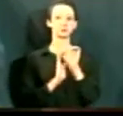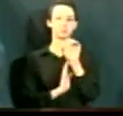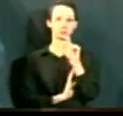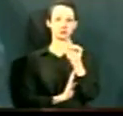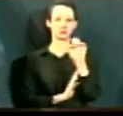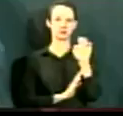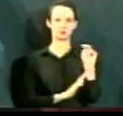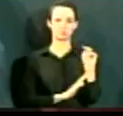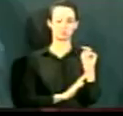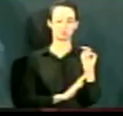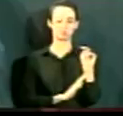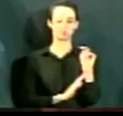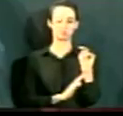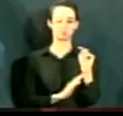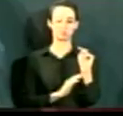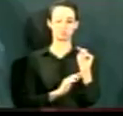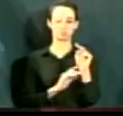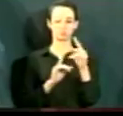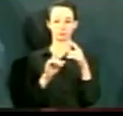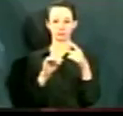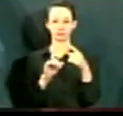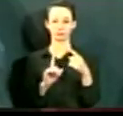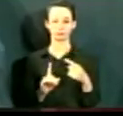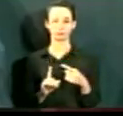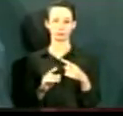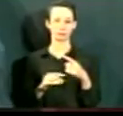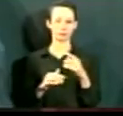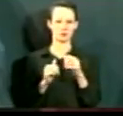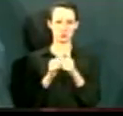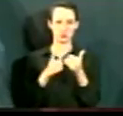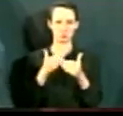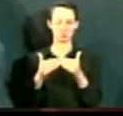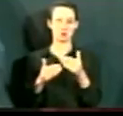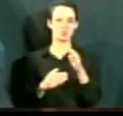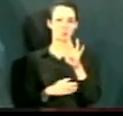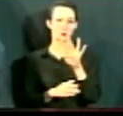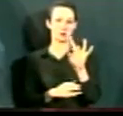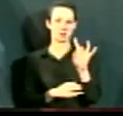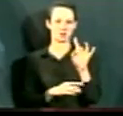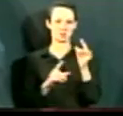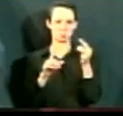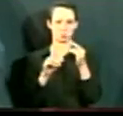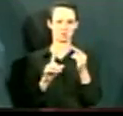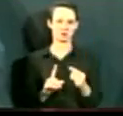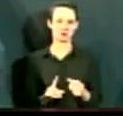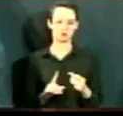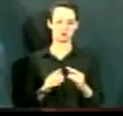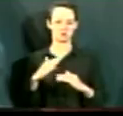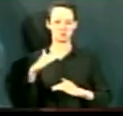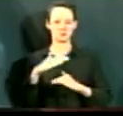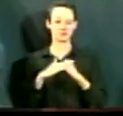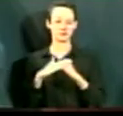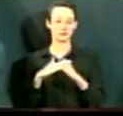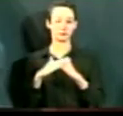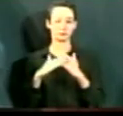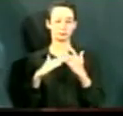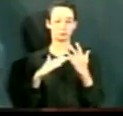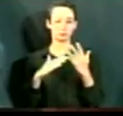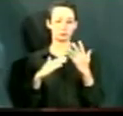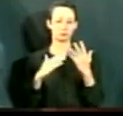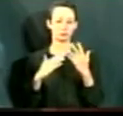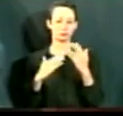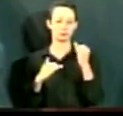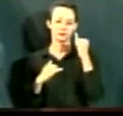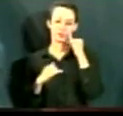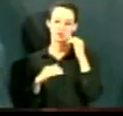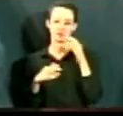basis points, that's the way that they process this, is from about 48 basis points up to, if you're getting an